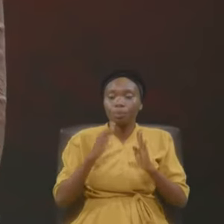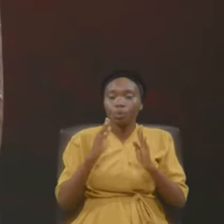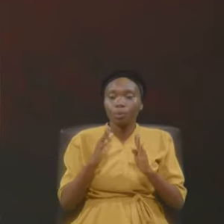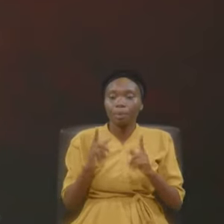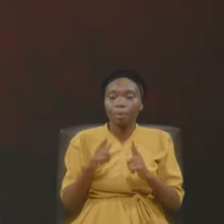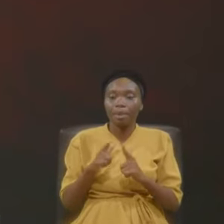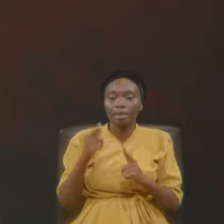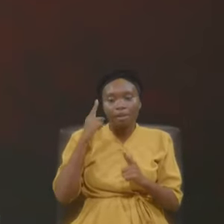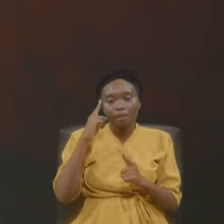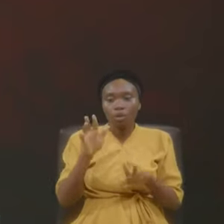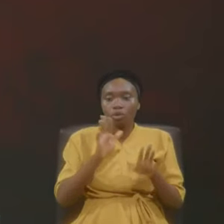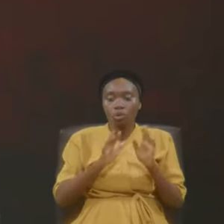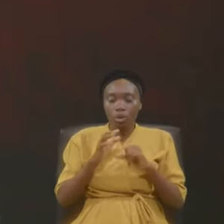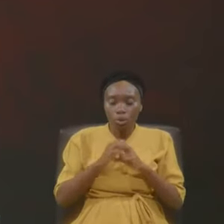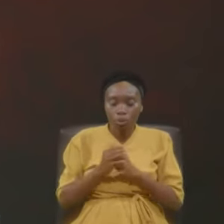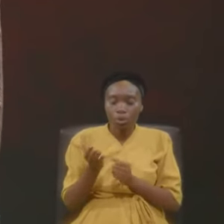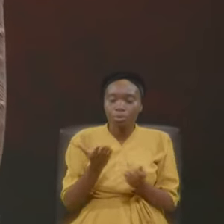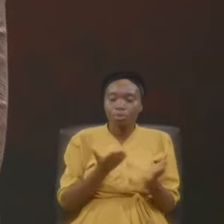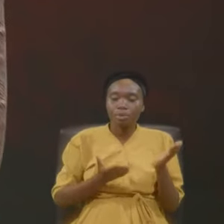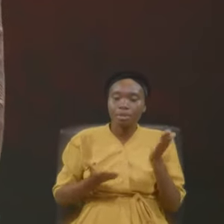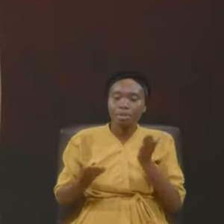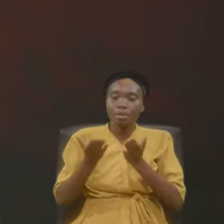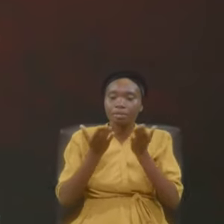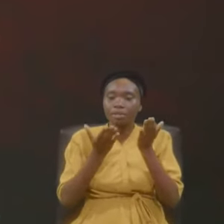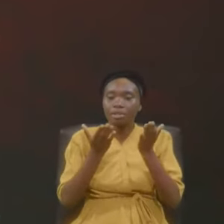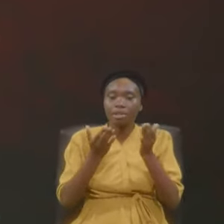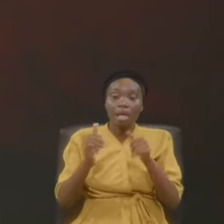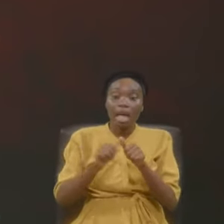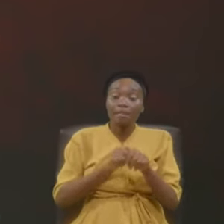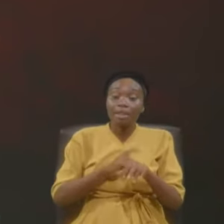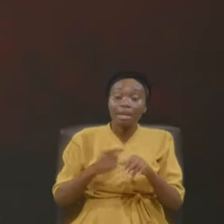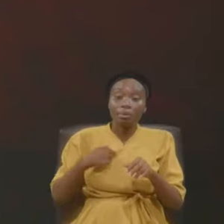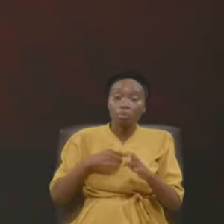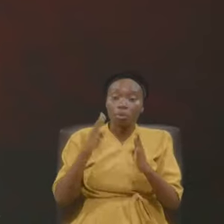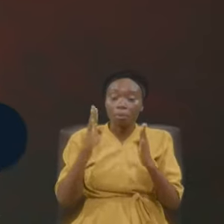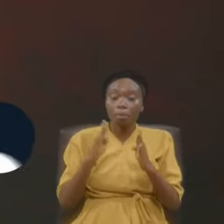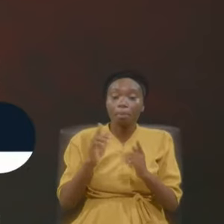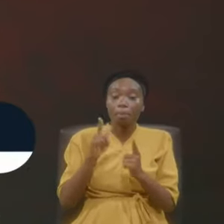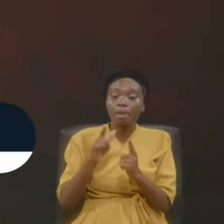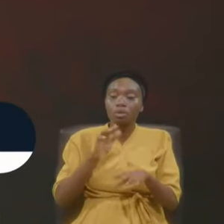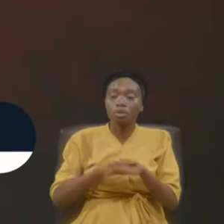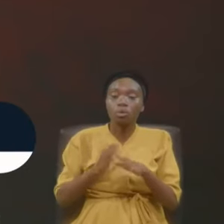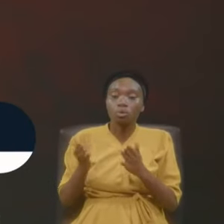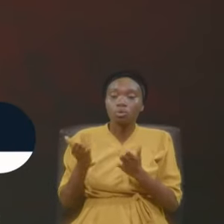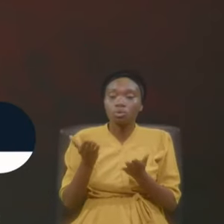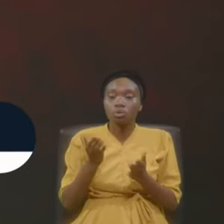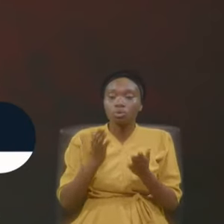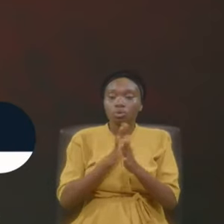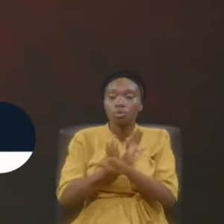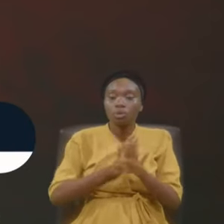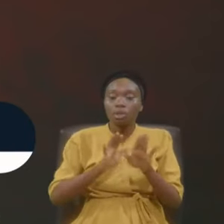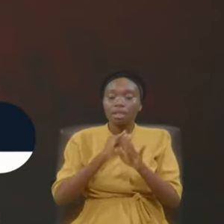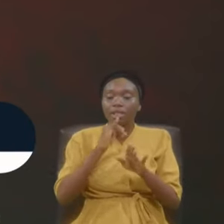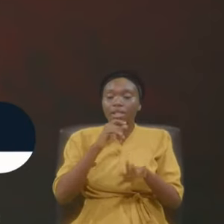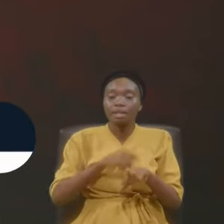Sunday worship service. Every time we meet on Sunday is a time where we have enriching worship service. Next